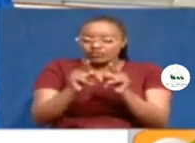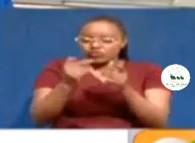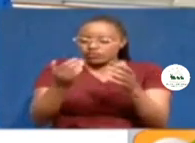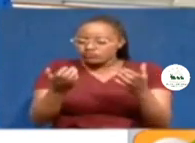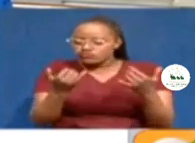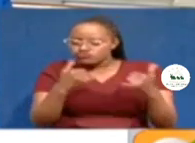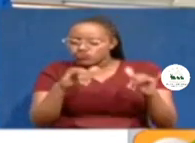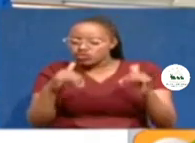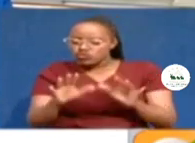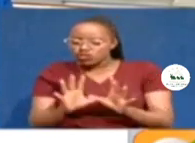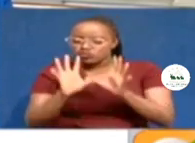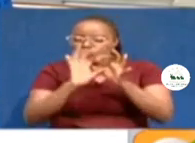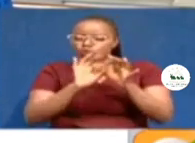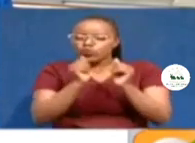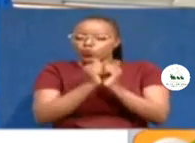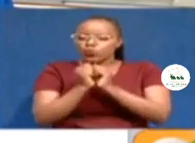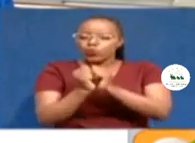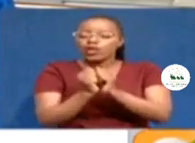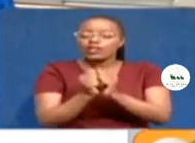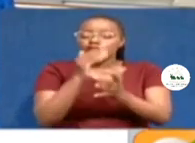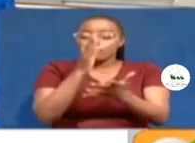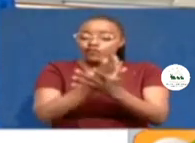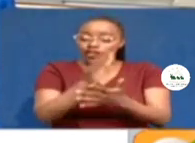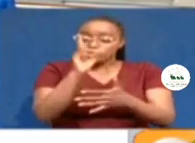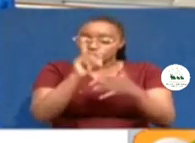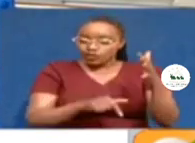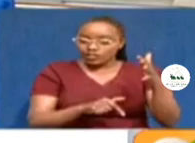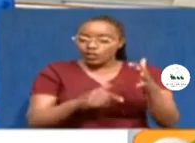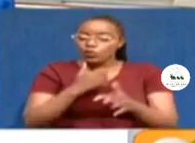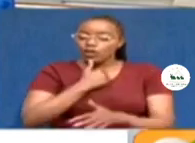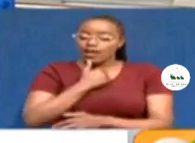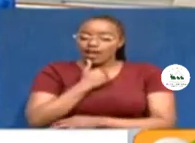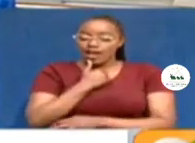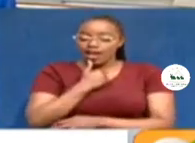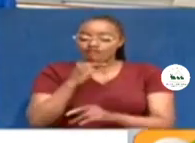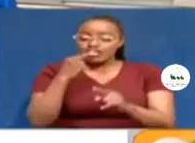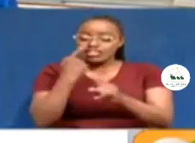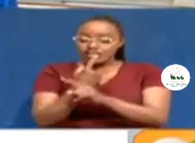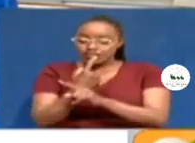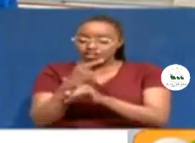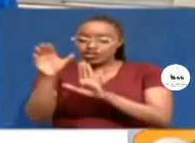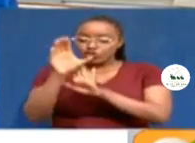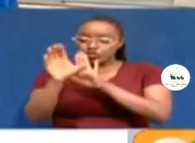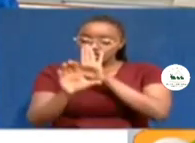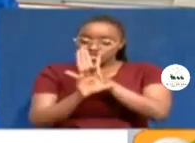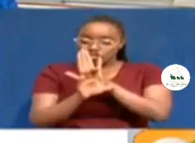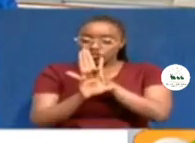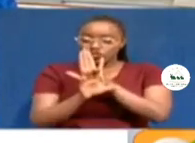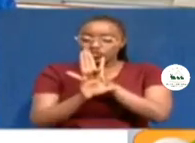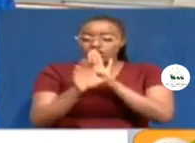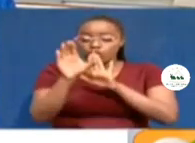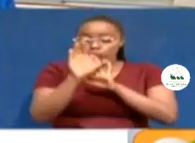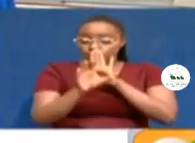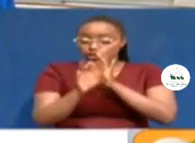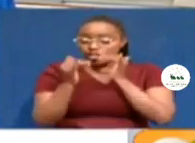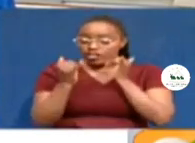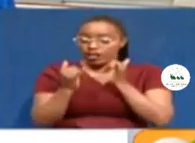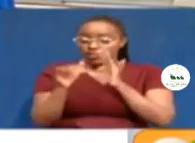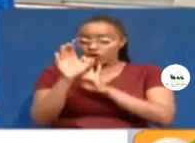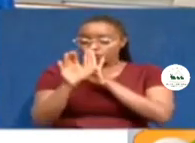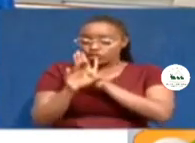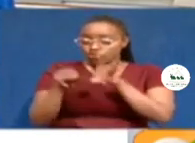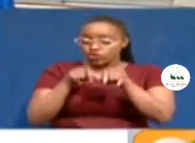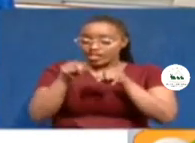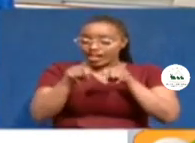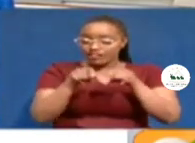to terms with the fact that we have a different constitutional dispensation. It